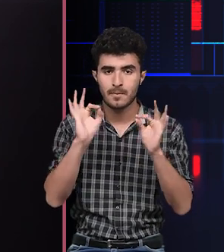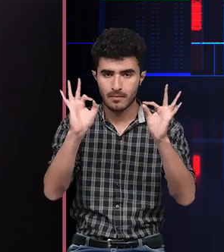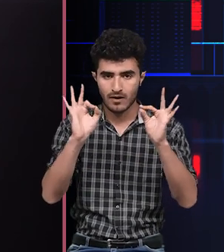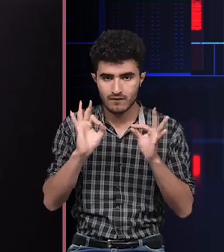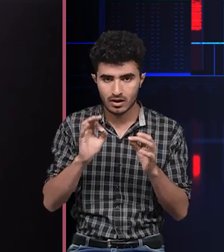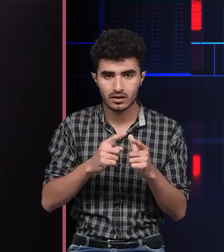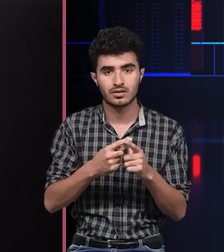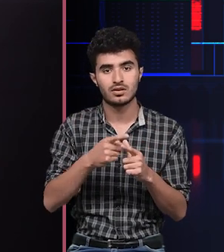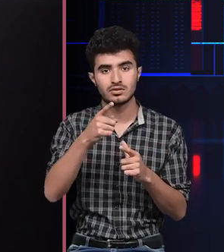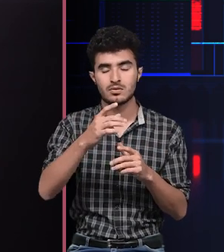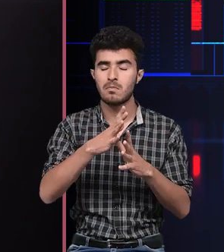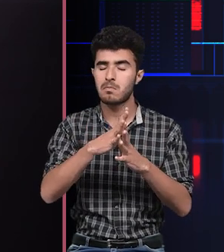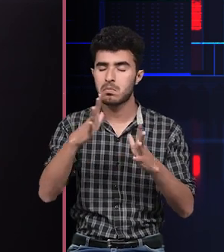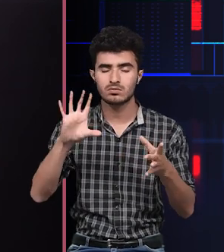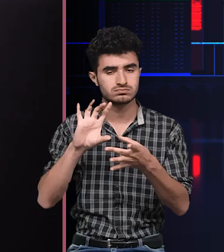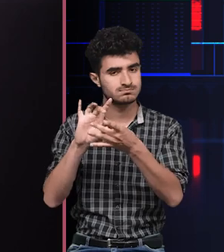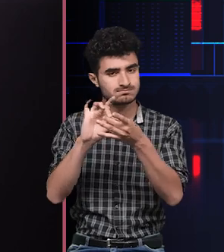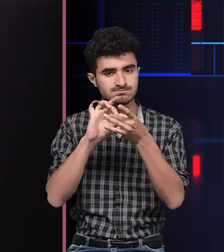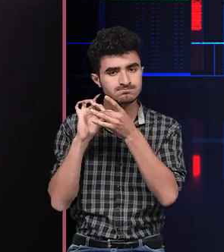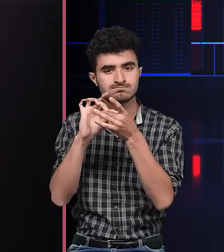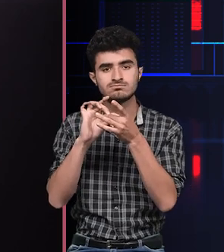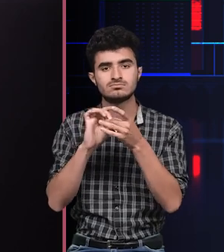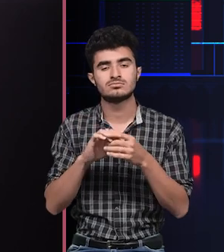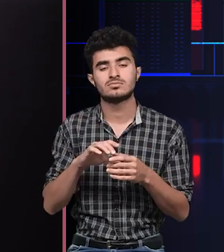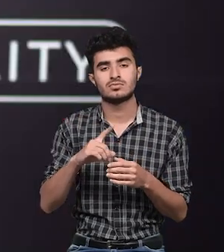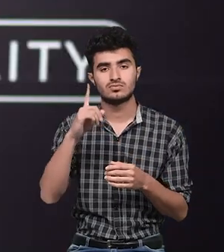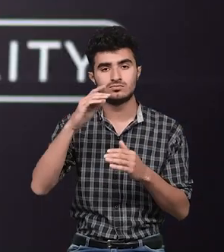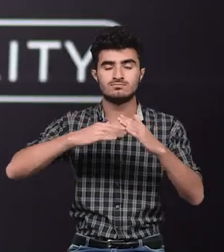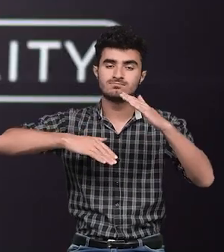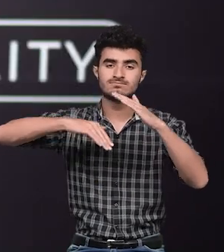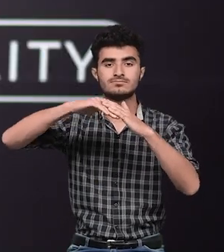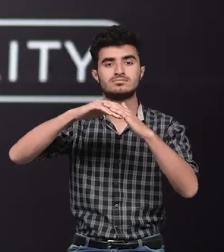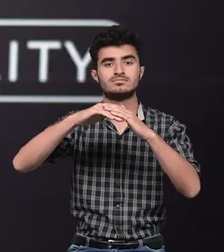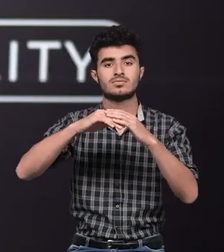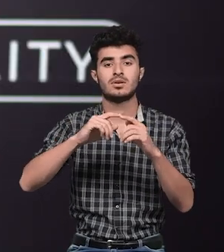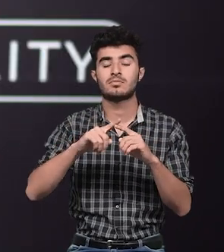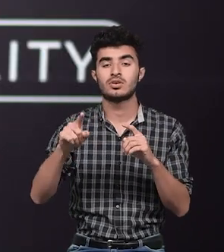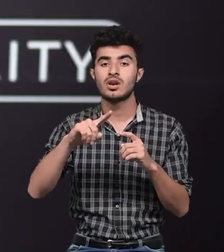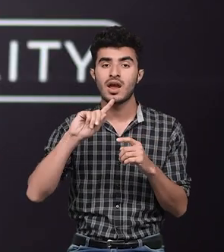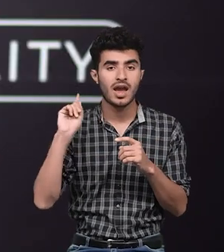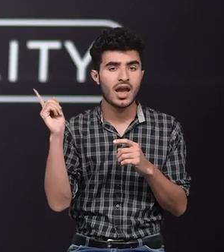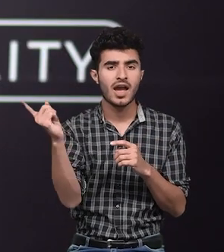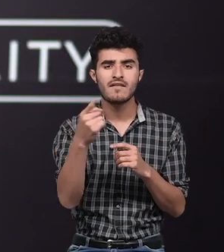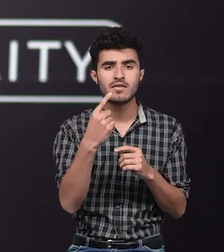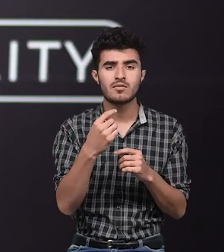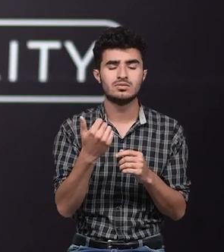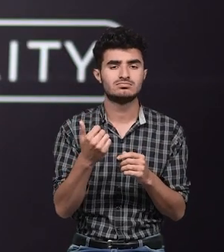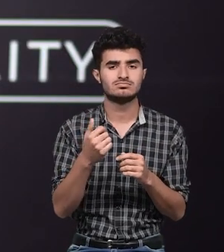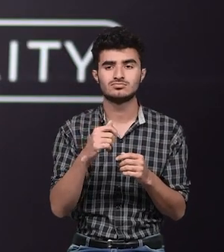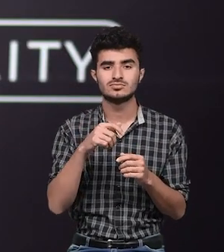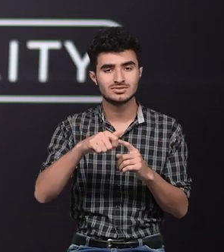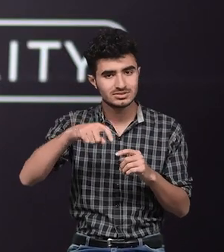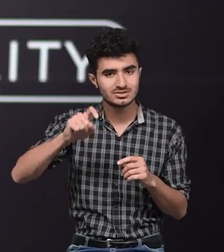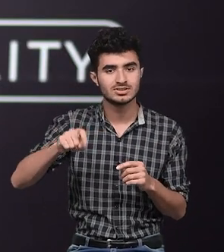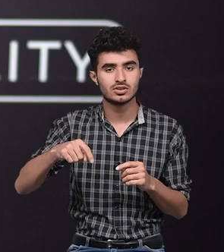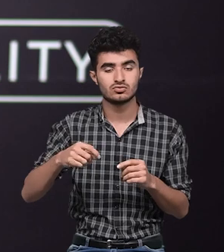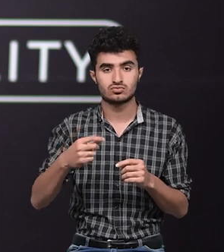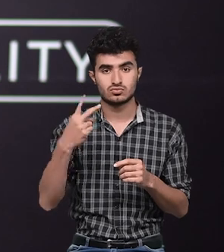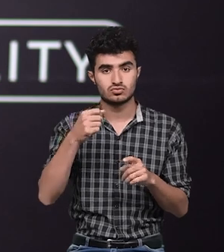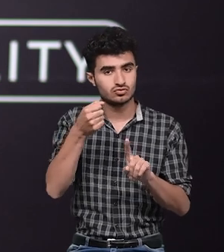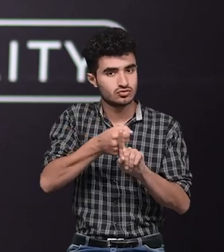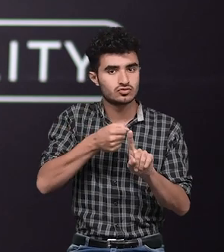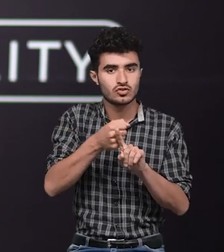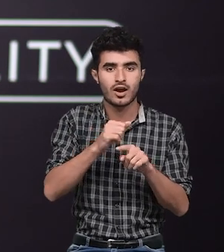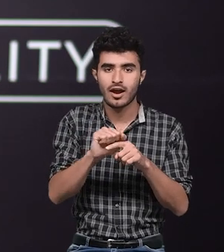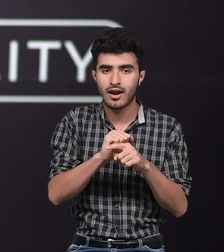is the time that he or she is closest to the divine. And it is not just the artist who needs to strive, but everybody and